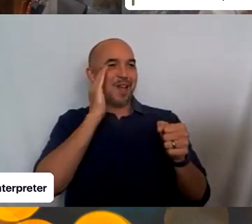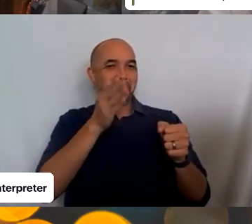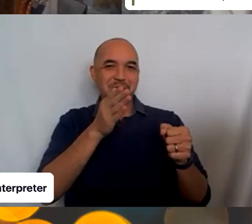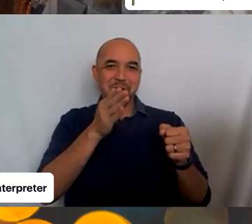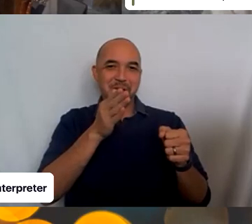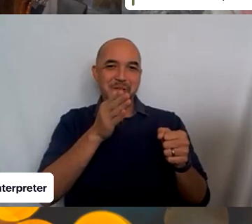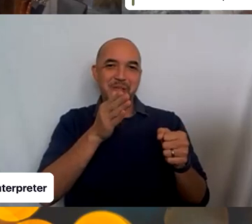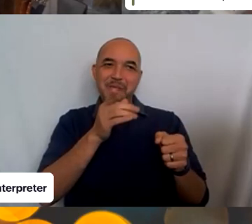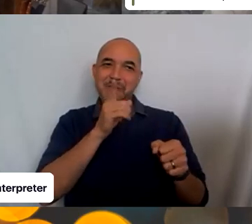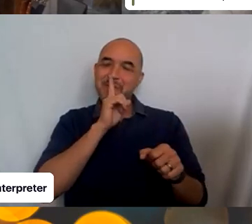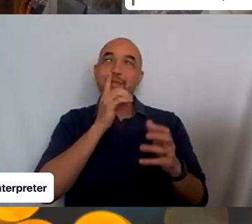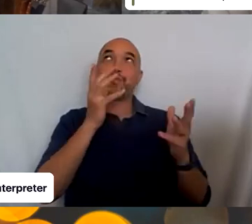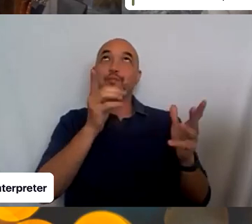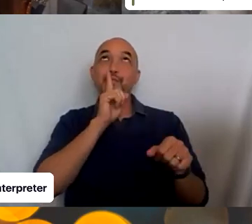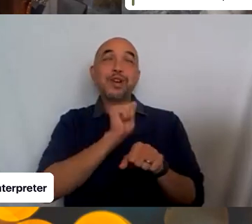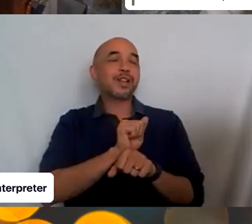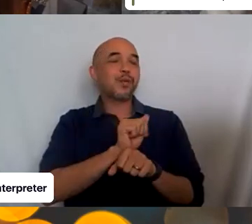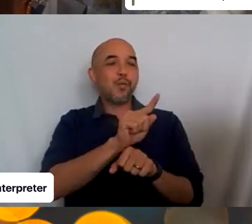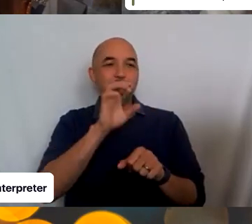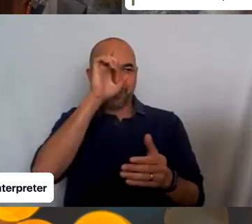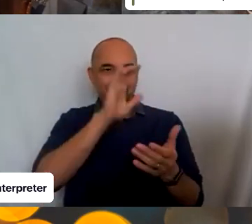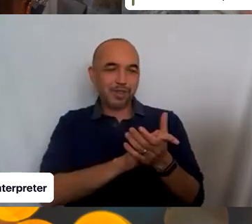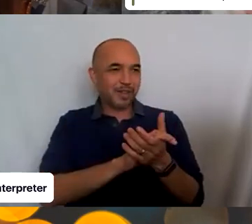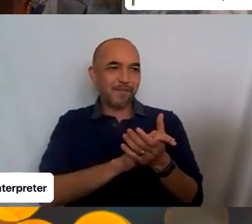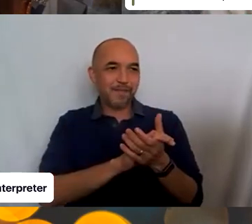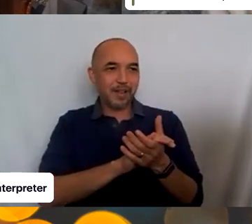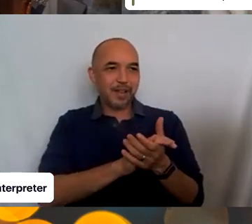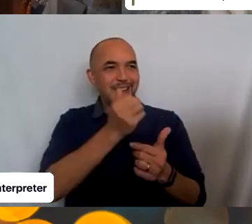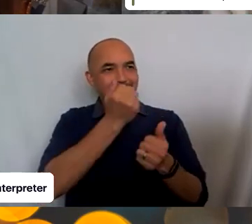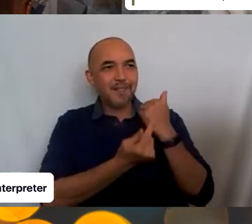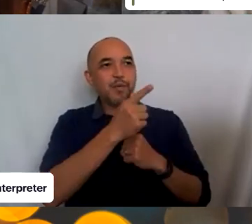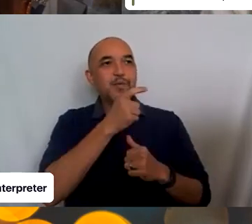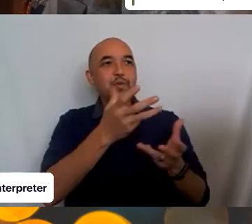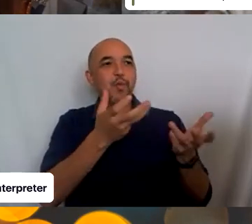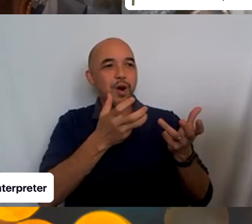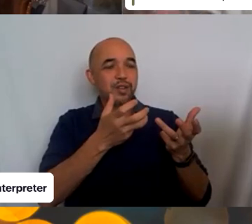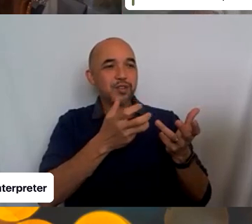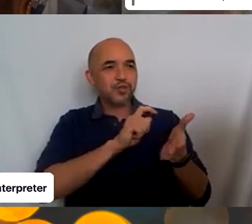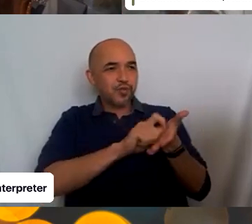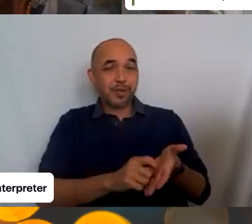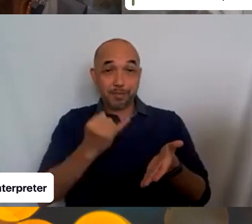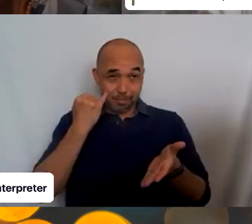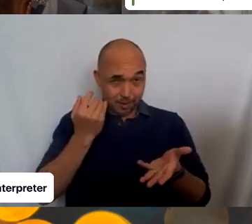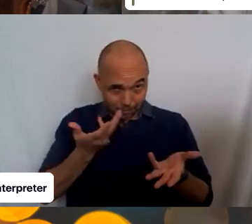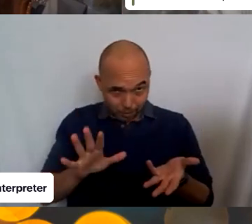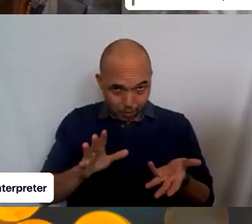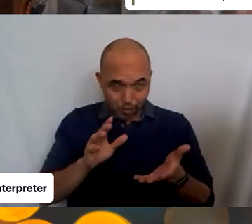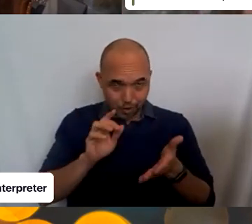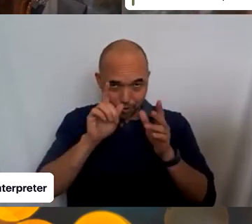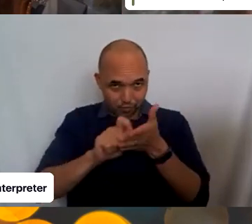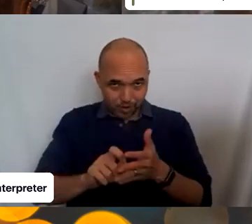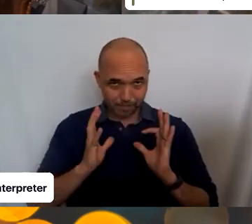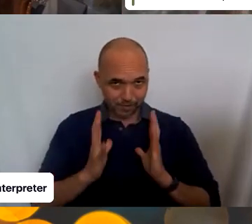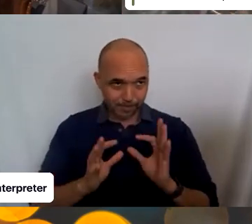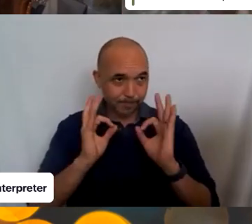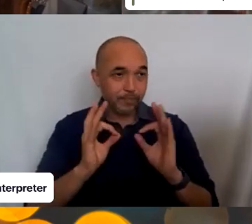really truly 100% believe that everybody who wants to write, of course, if you don't want to write, if that's not your thing, fine. But if